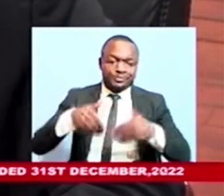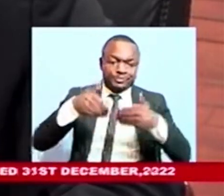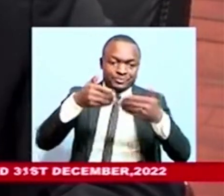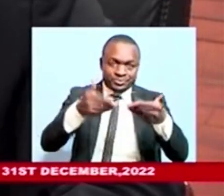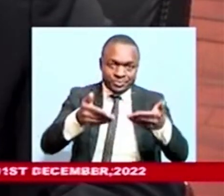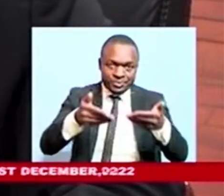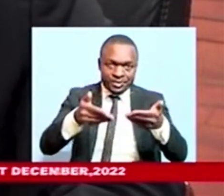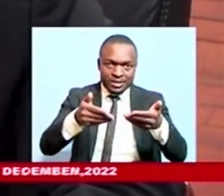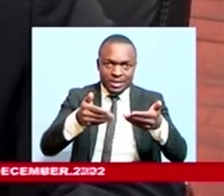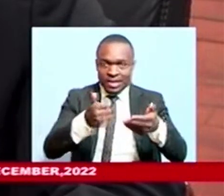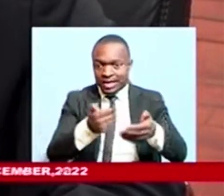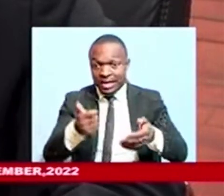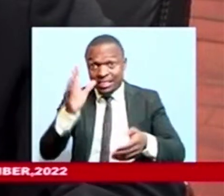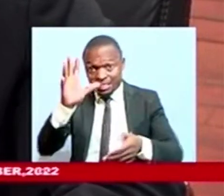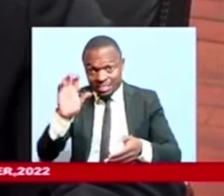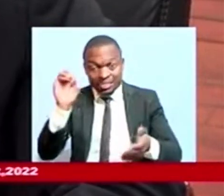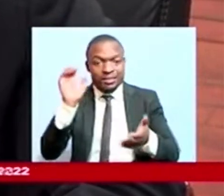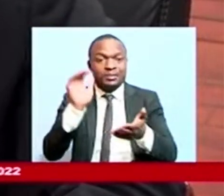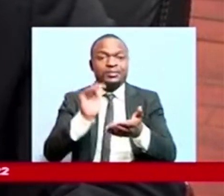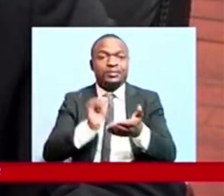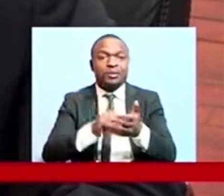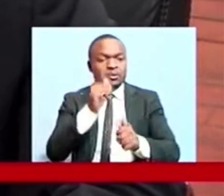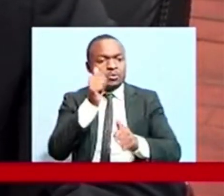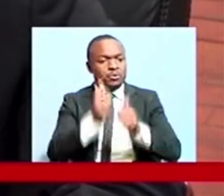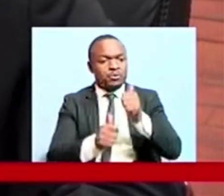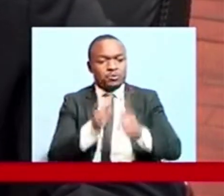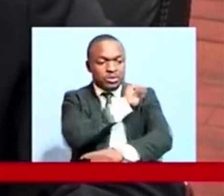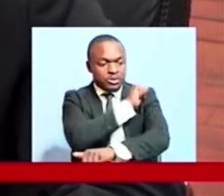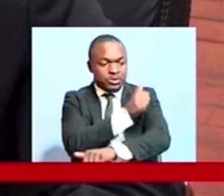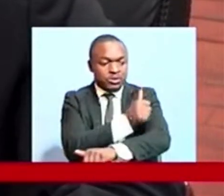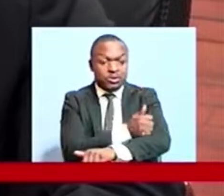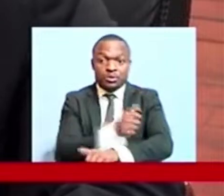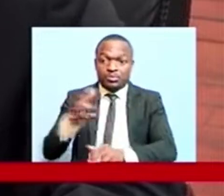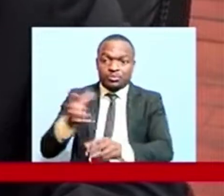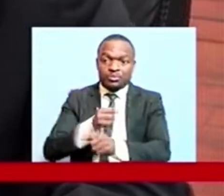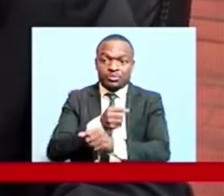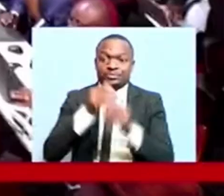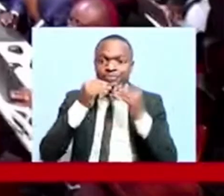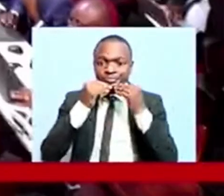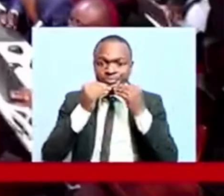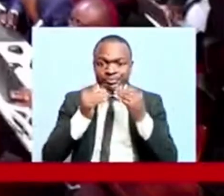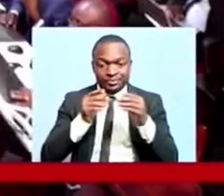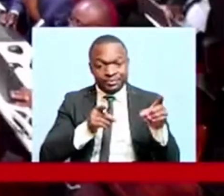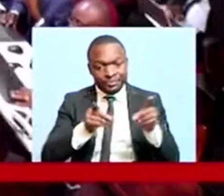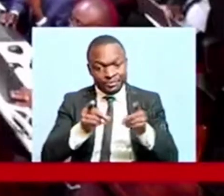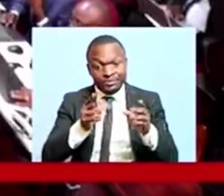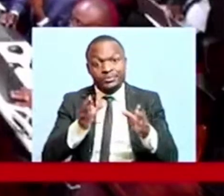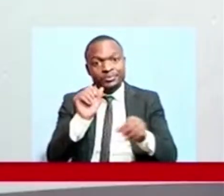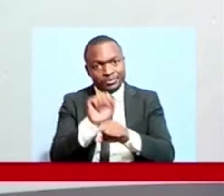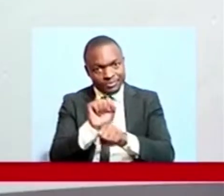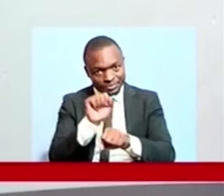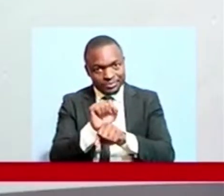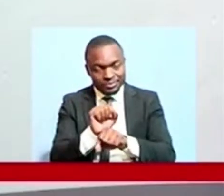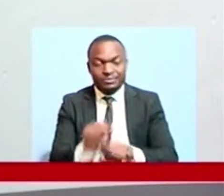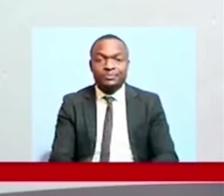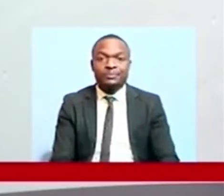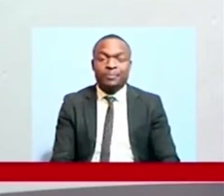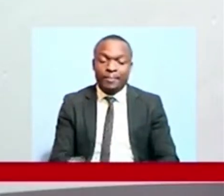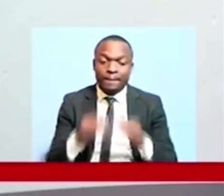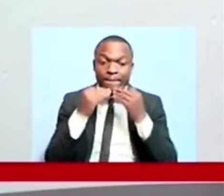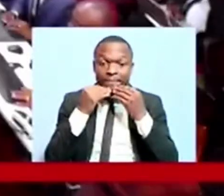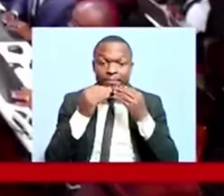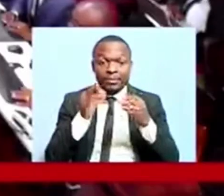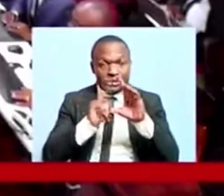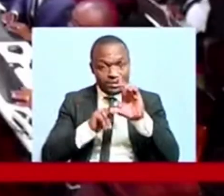further 50,000 kwacha? Which authority did you get? Thank you. Director of Works. Okay. Thank you,